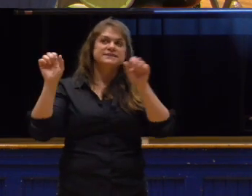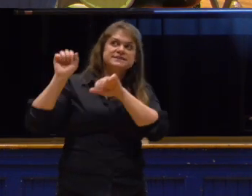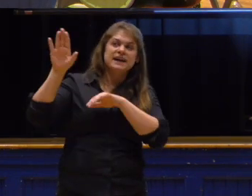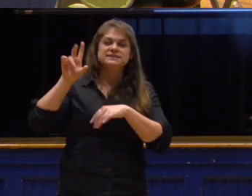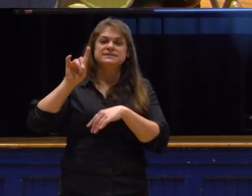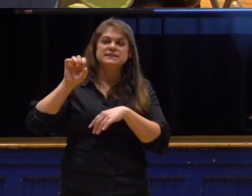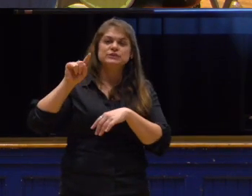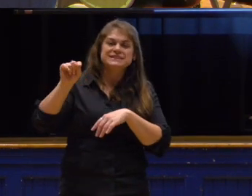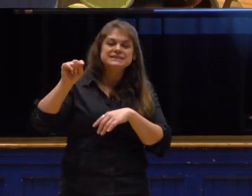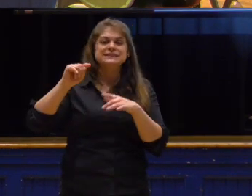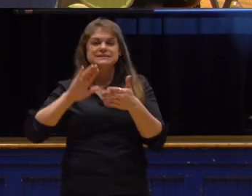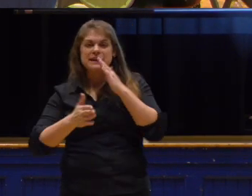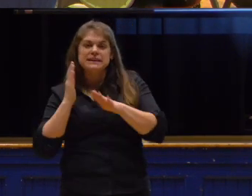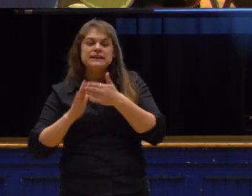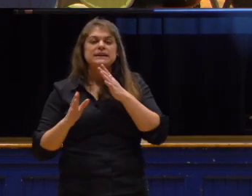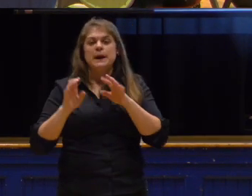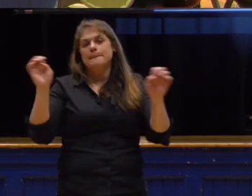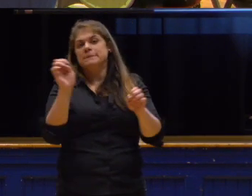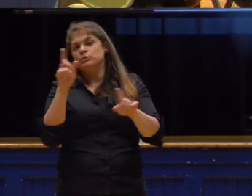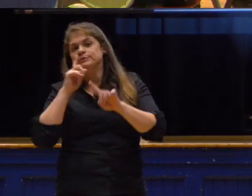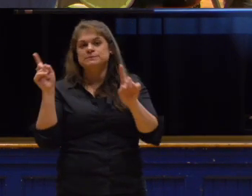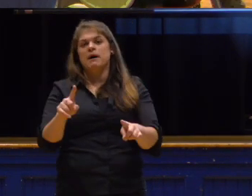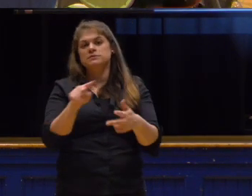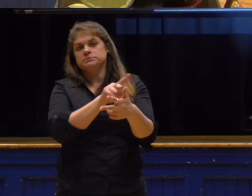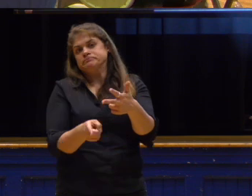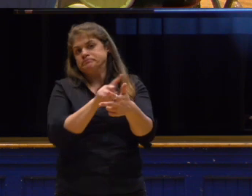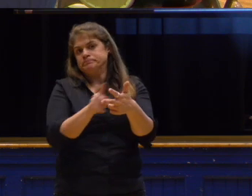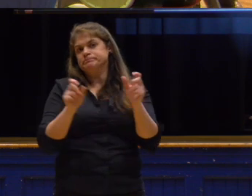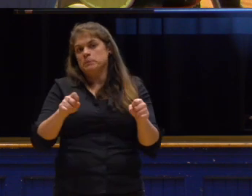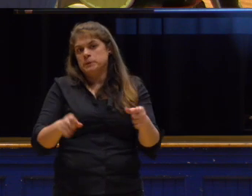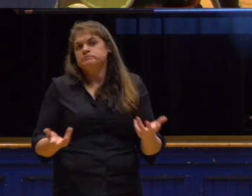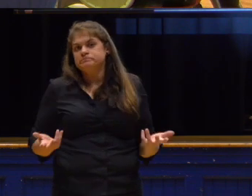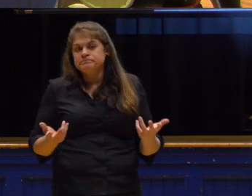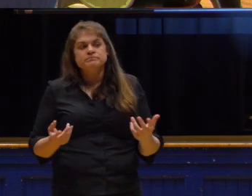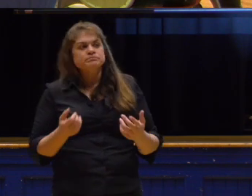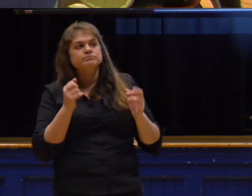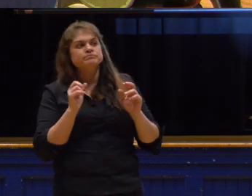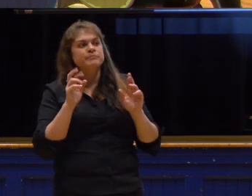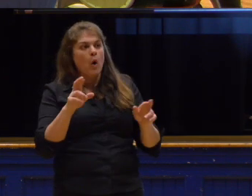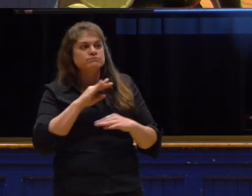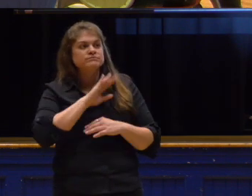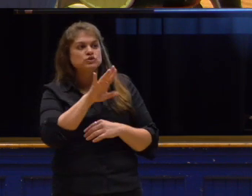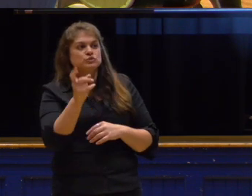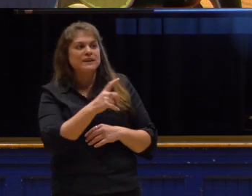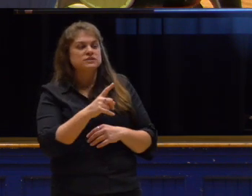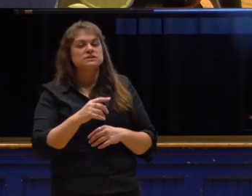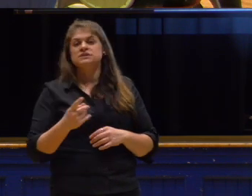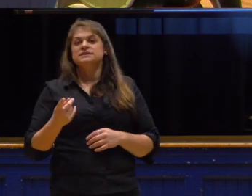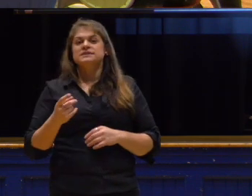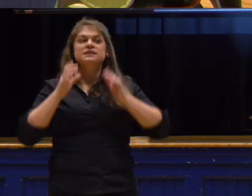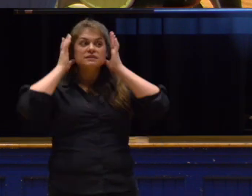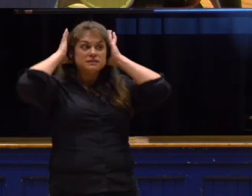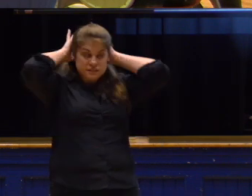elevated to MassDOT, to the city, to emergency response immediately. So I hope that helps answer it. It